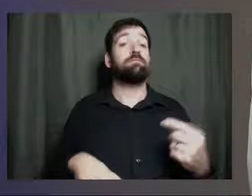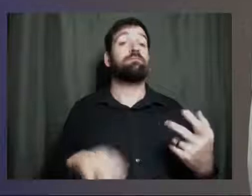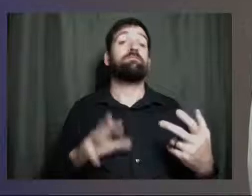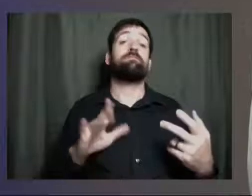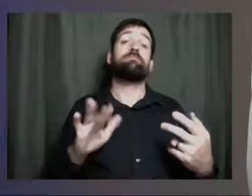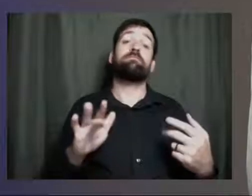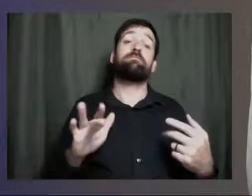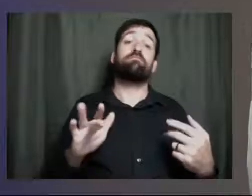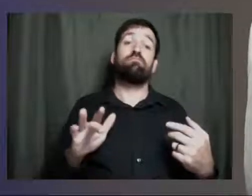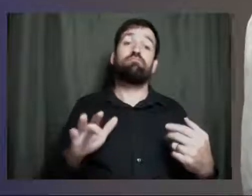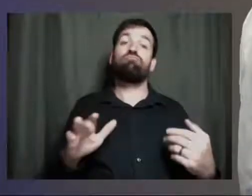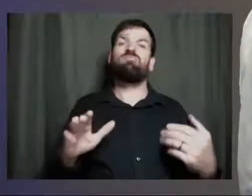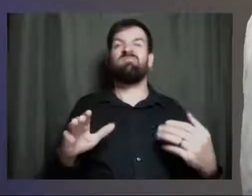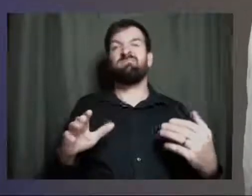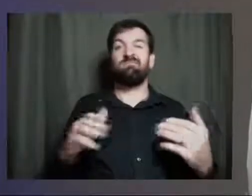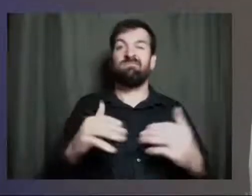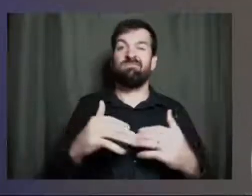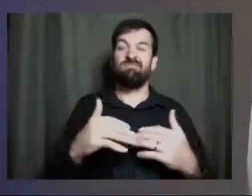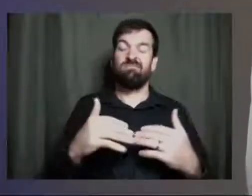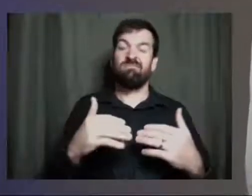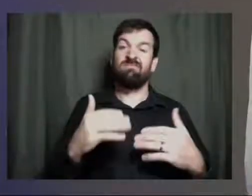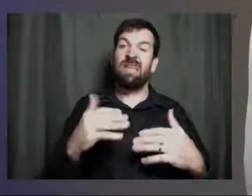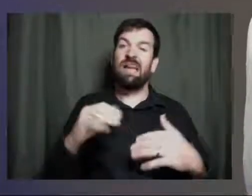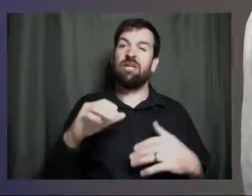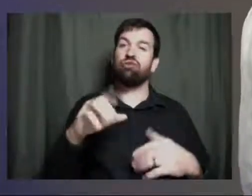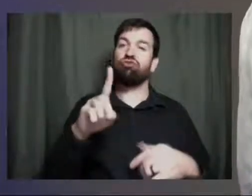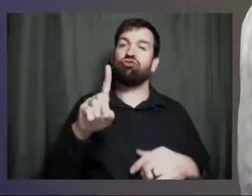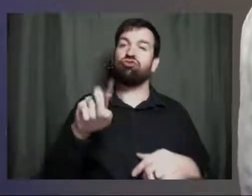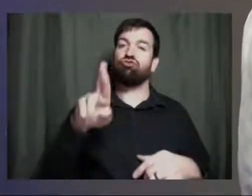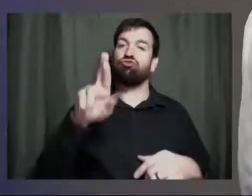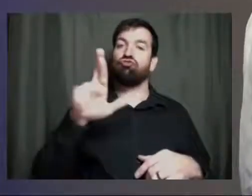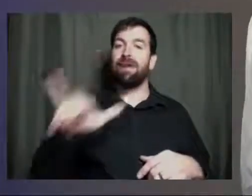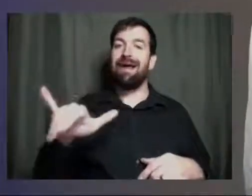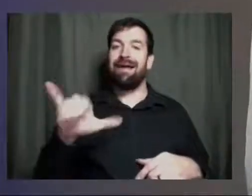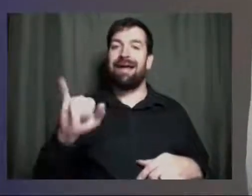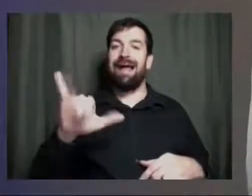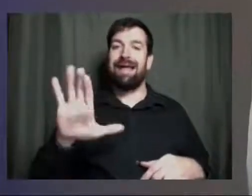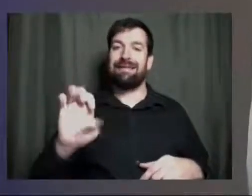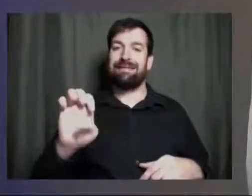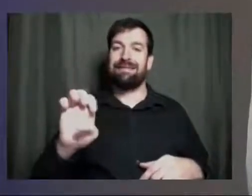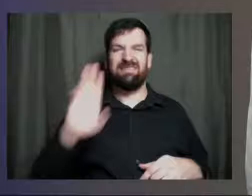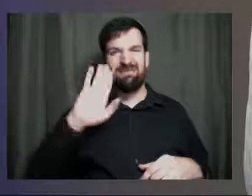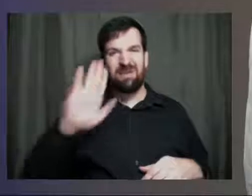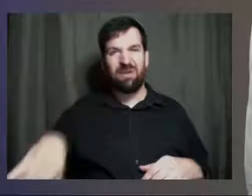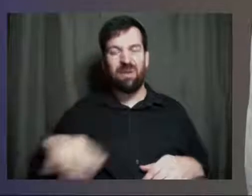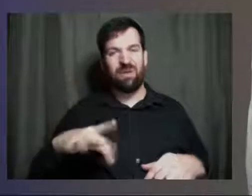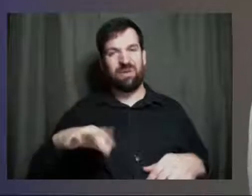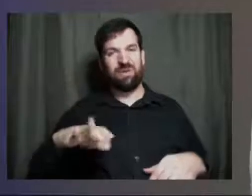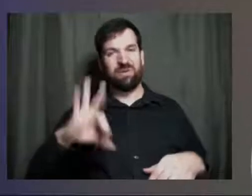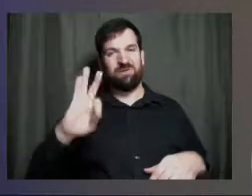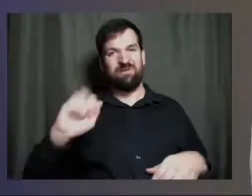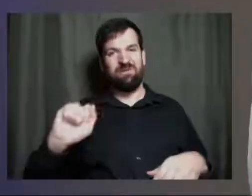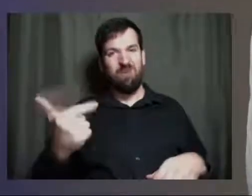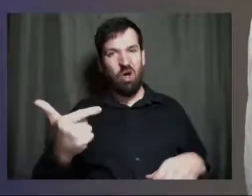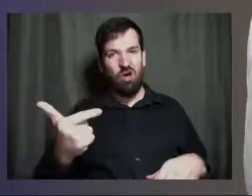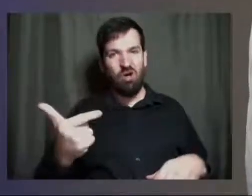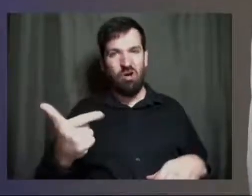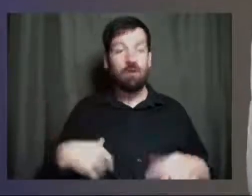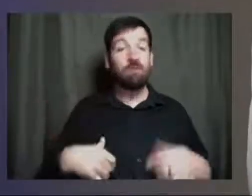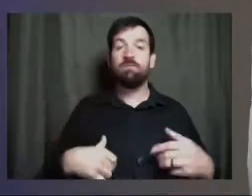than an average number of calls about dry ice, which some people use to make the fancy fog and whatnot, and don't appreciate